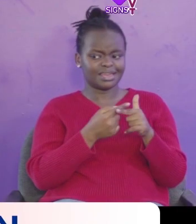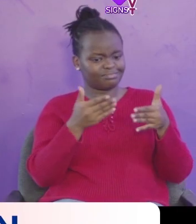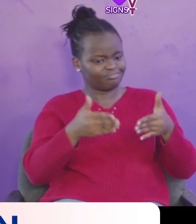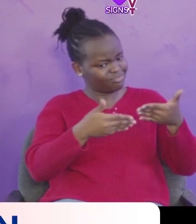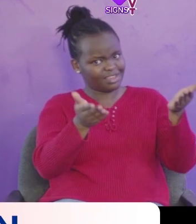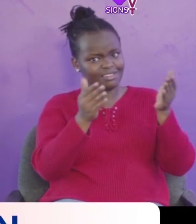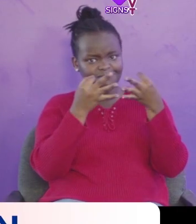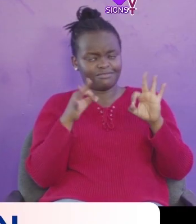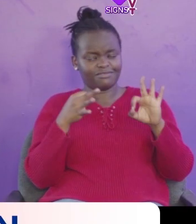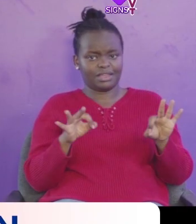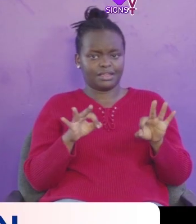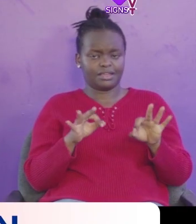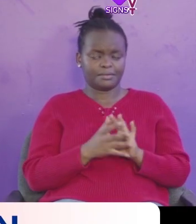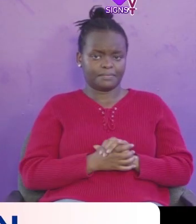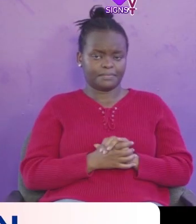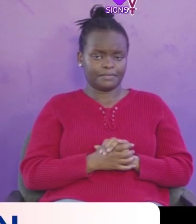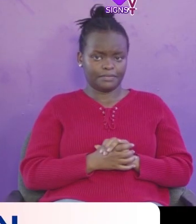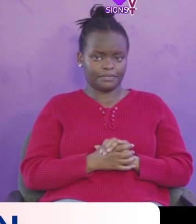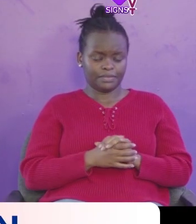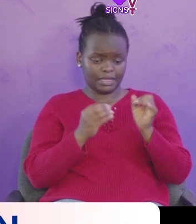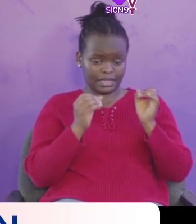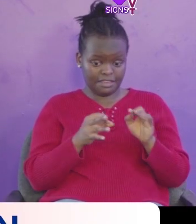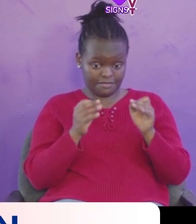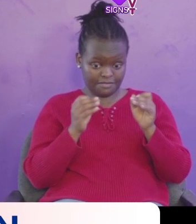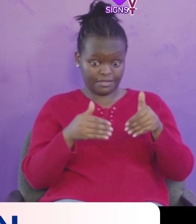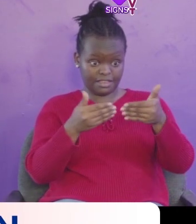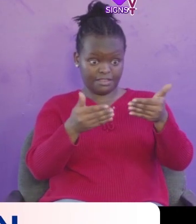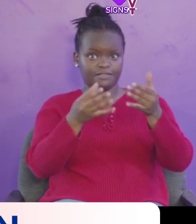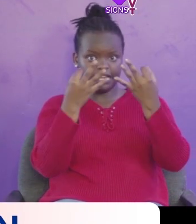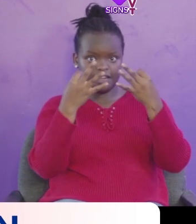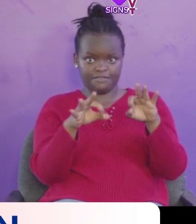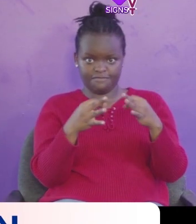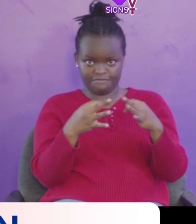free. Sasa, if they've been given for free,